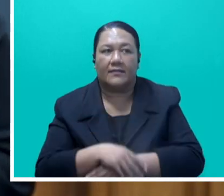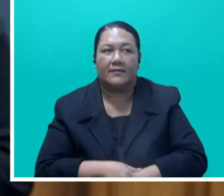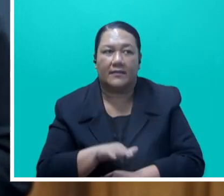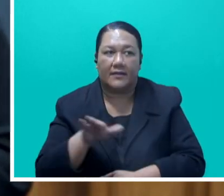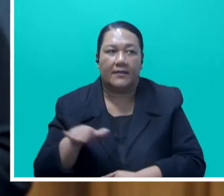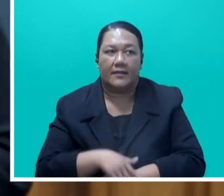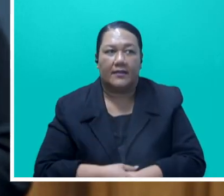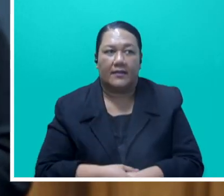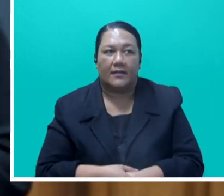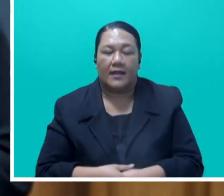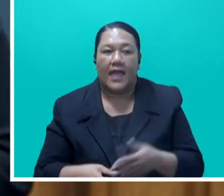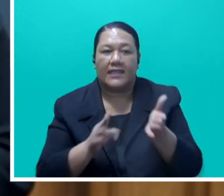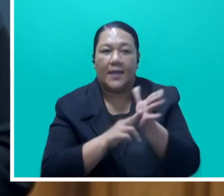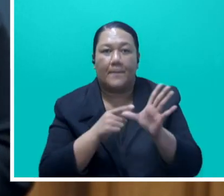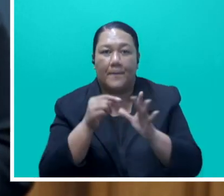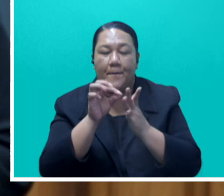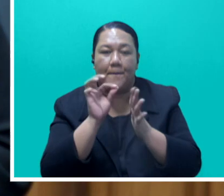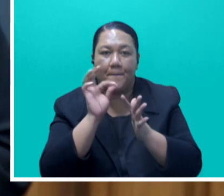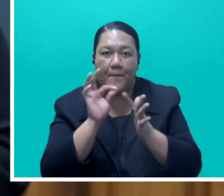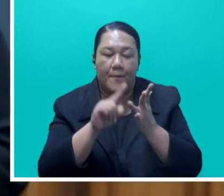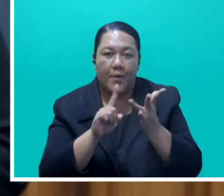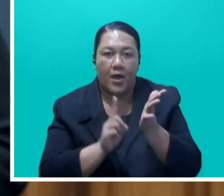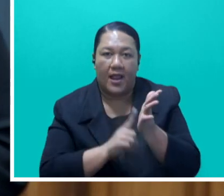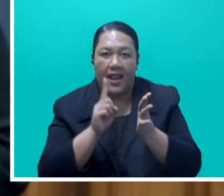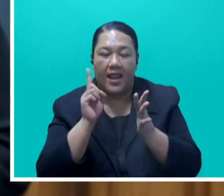Nakaivingu, Mr. Napoleon Nasara, Mr. Charles